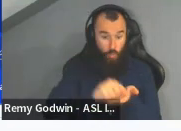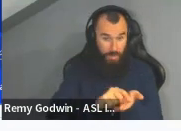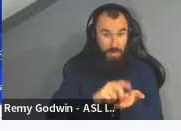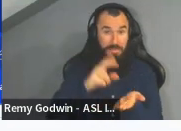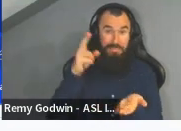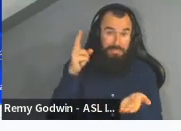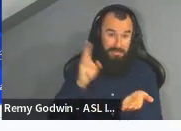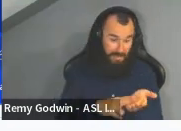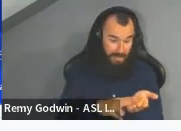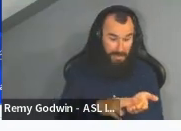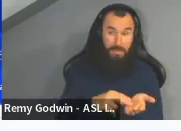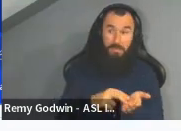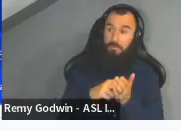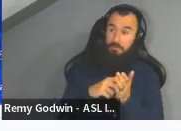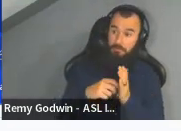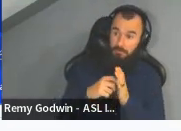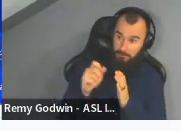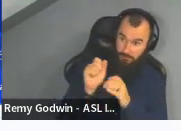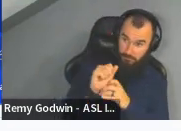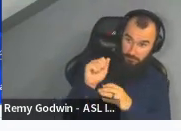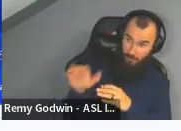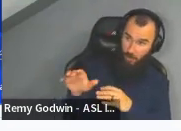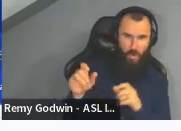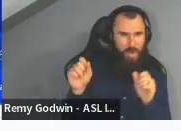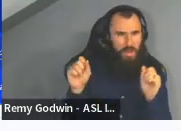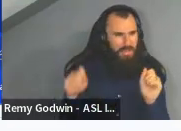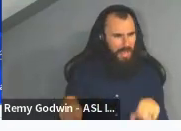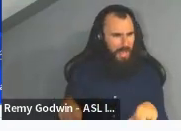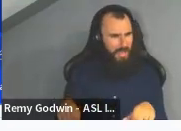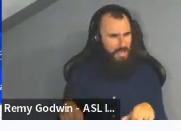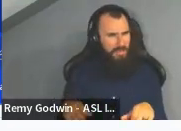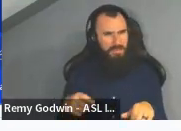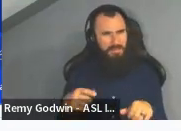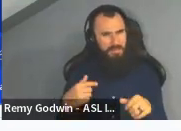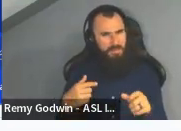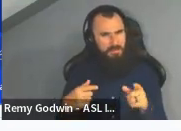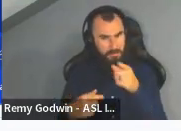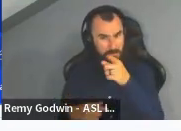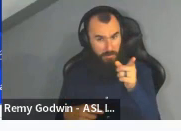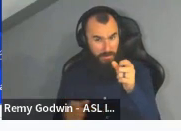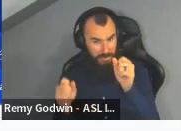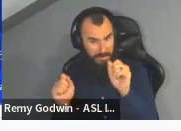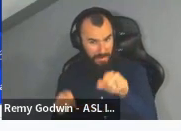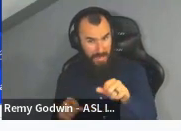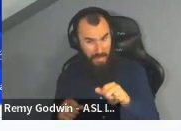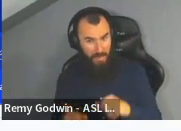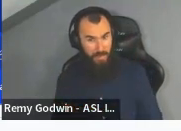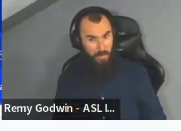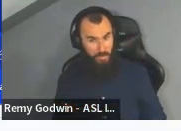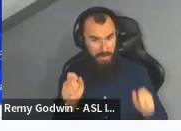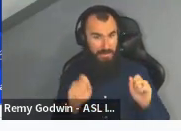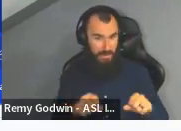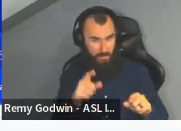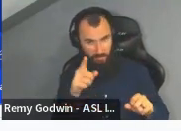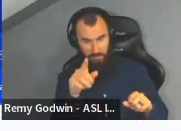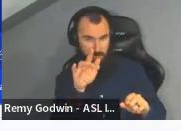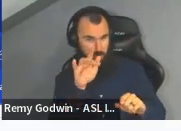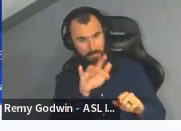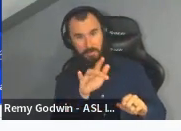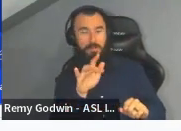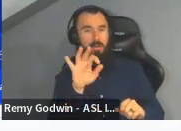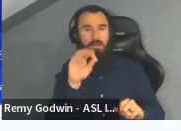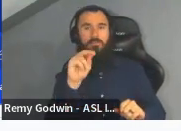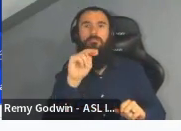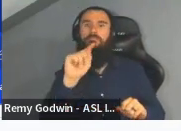copy, or you can, I don't know if you can do, did we ever, we can't, yes. you can yes. select a font